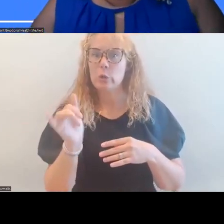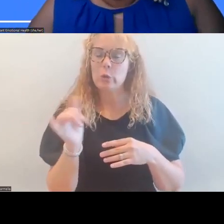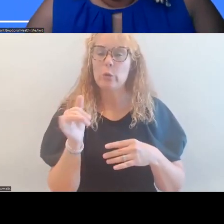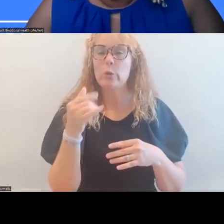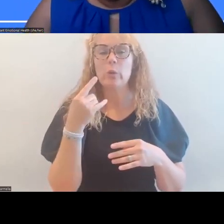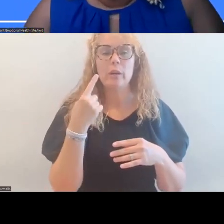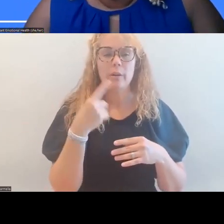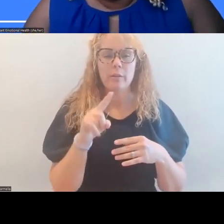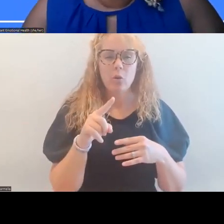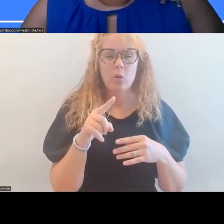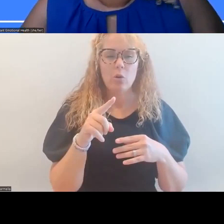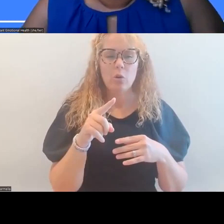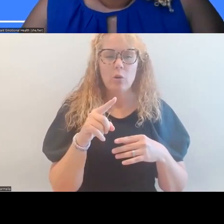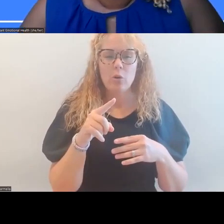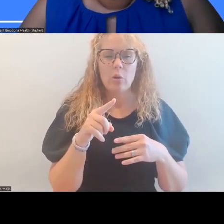Vibrant and